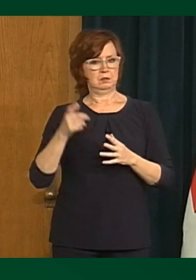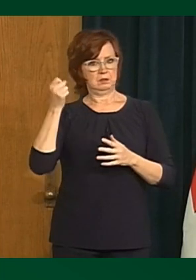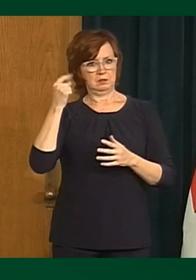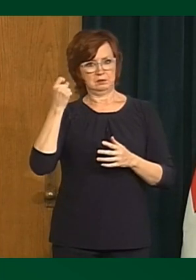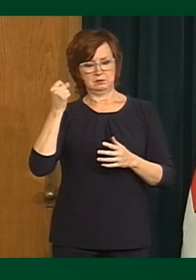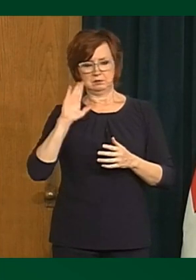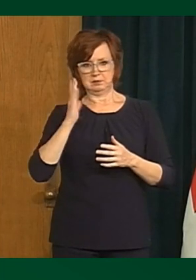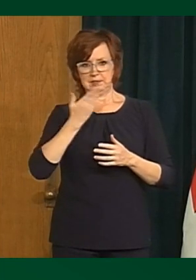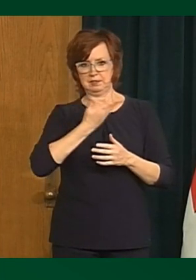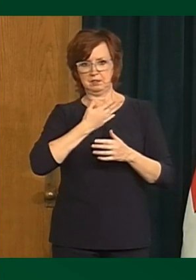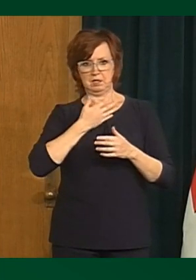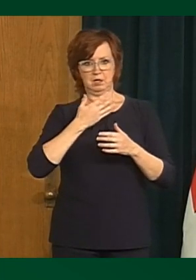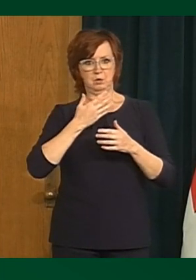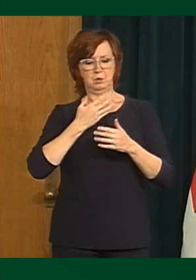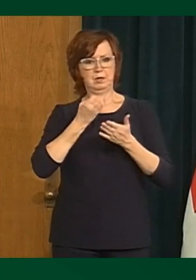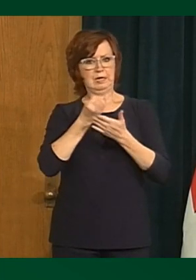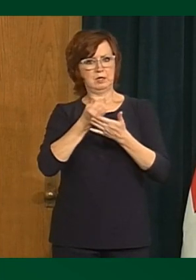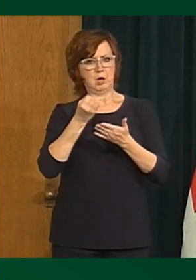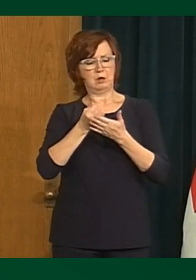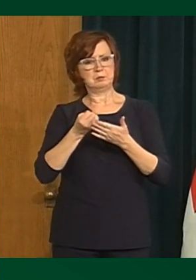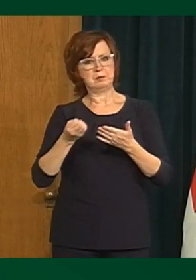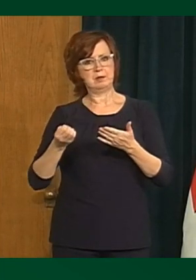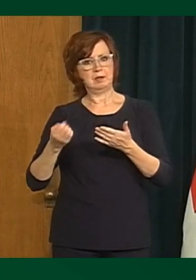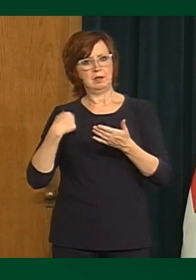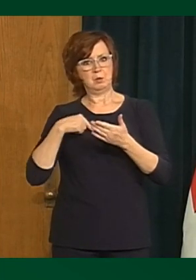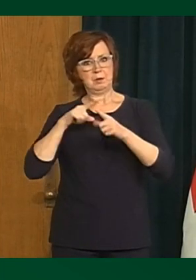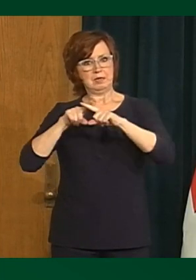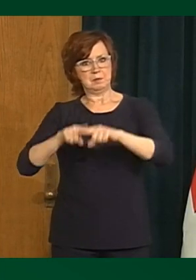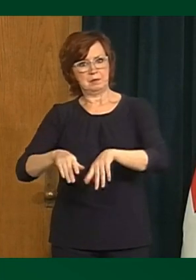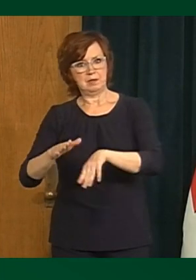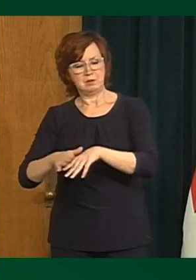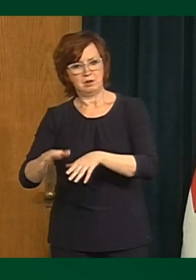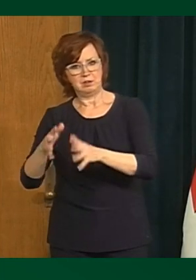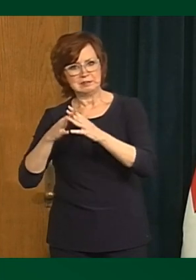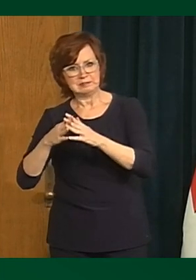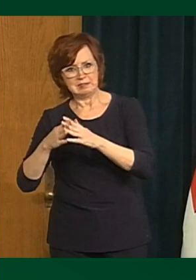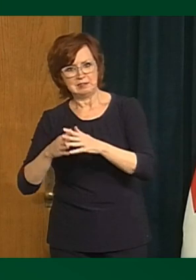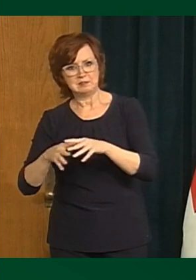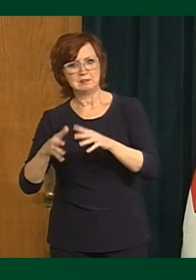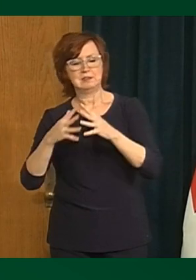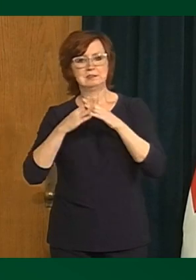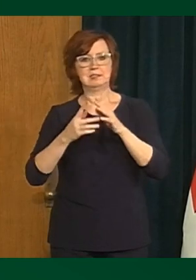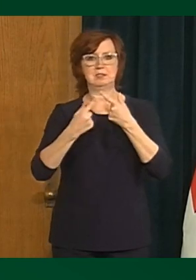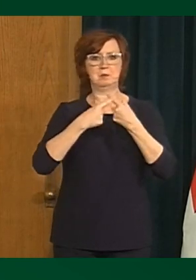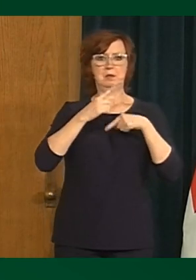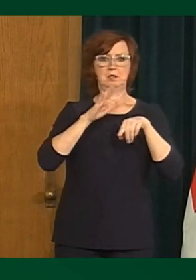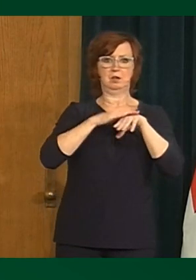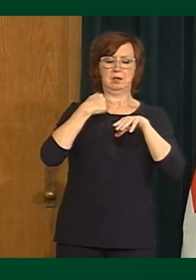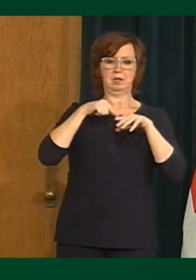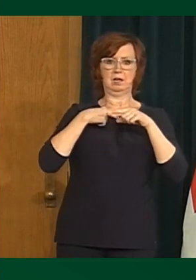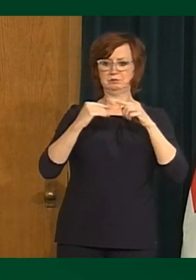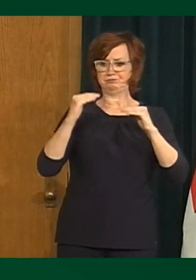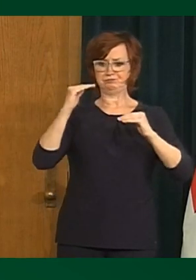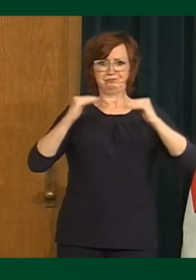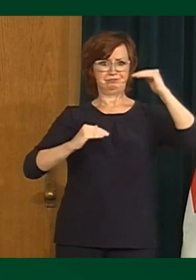such an integrated economy, and it's even more so when it comes to agri-food products. And I just don't know that would even really